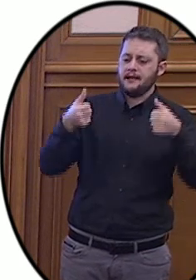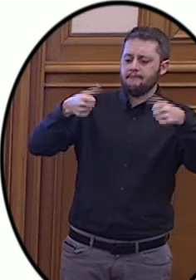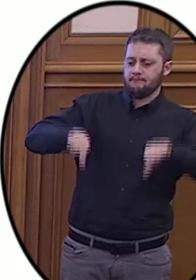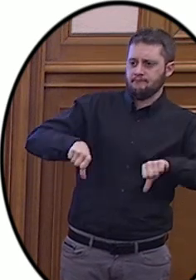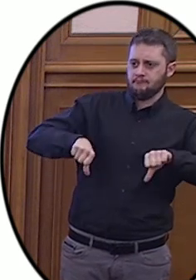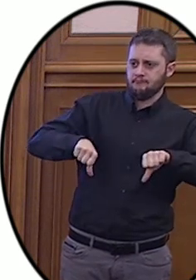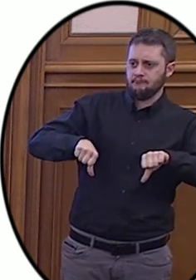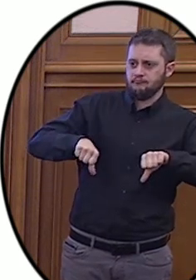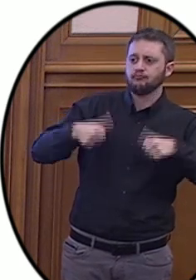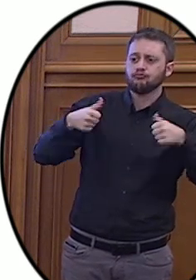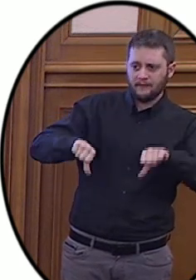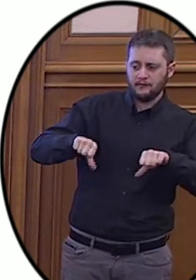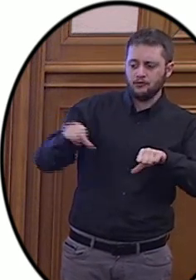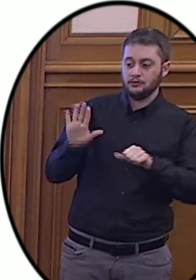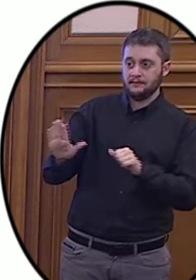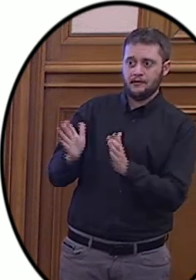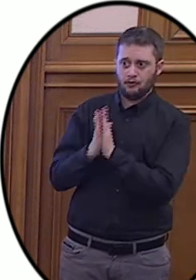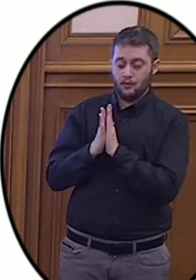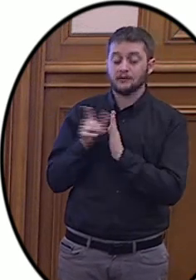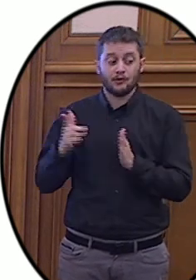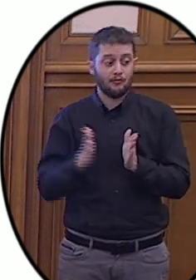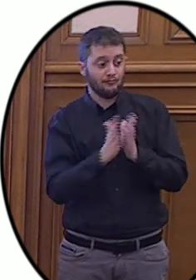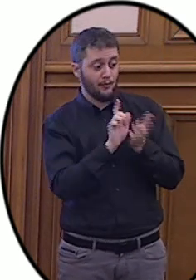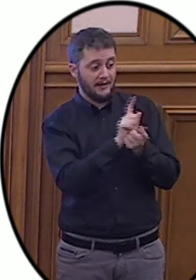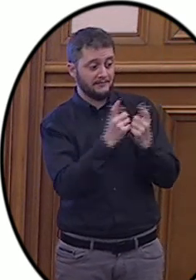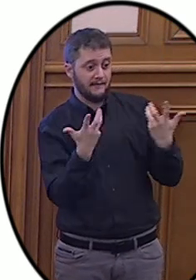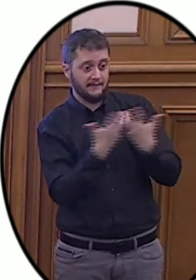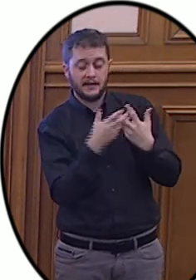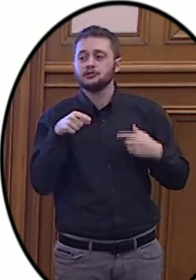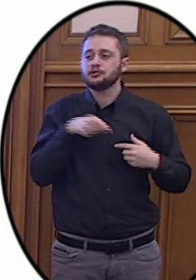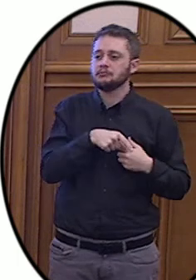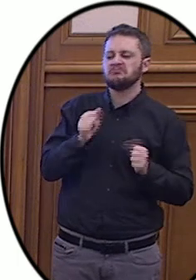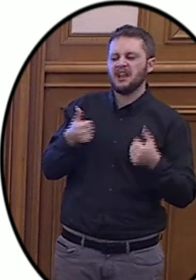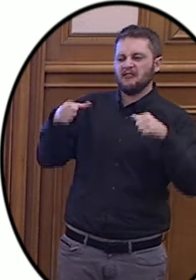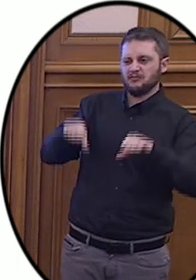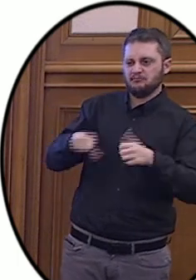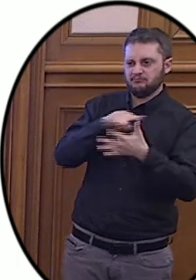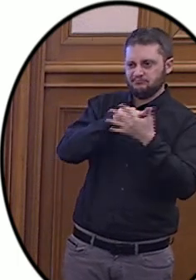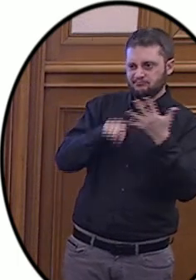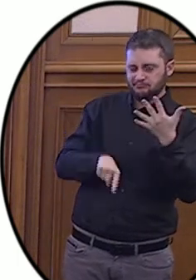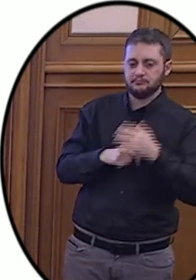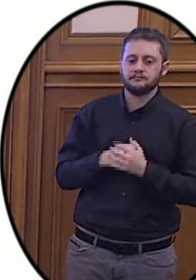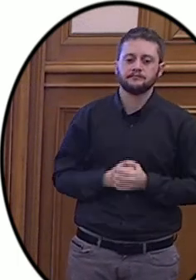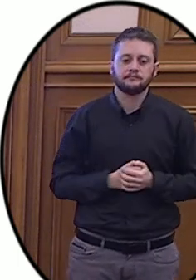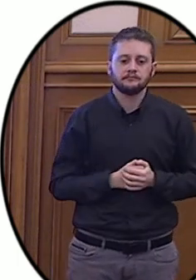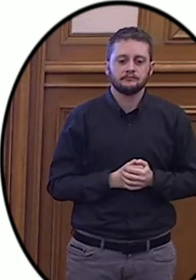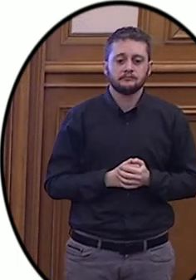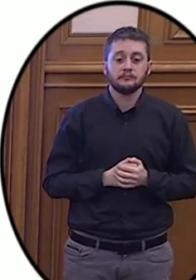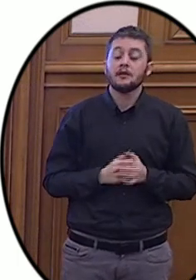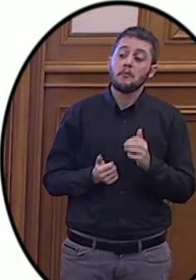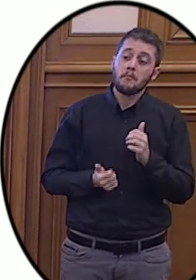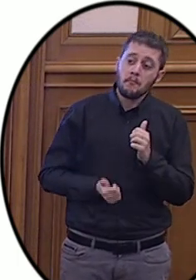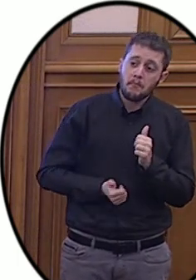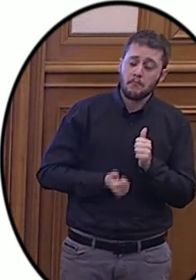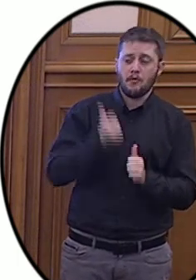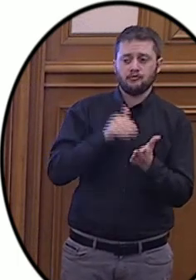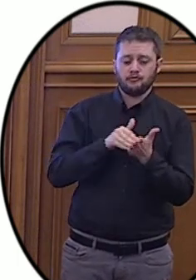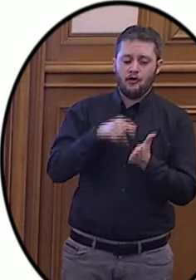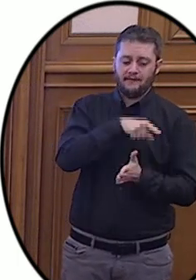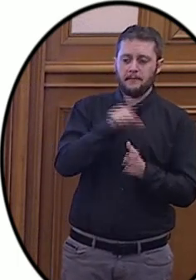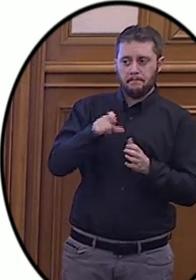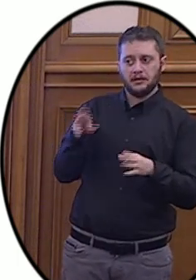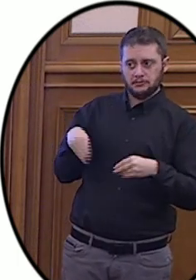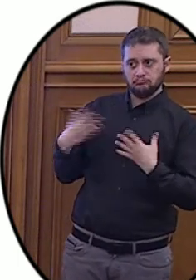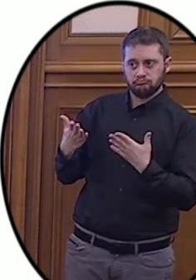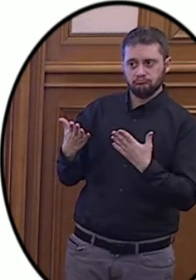a request for accommodation or modification. The housing provider generally must grant the request unless it would create